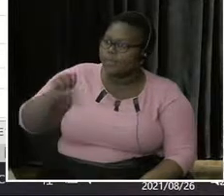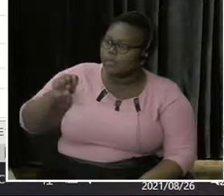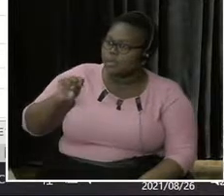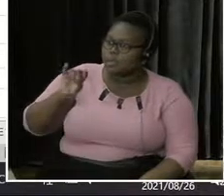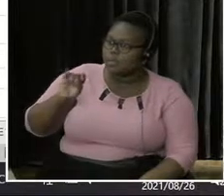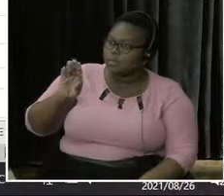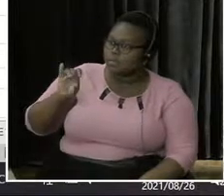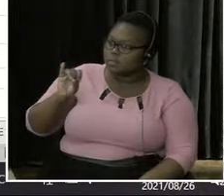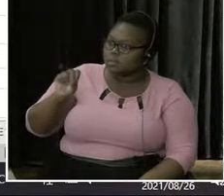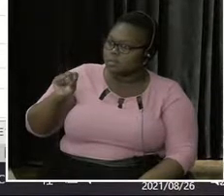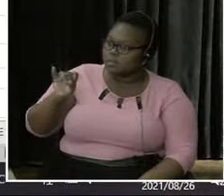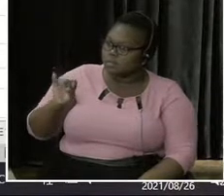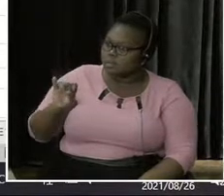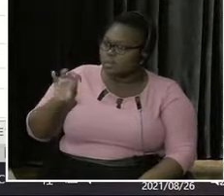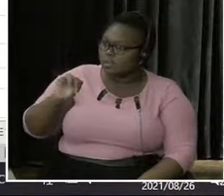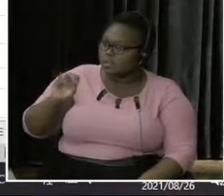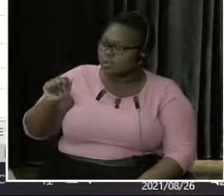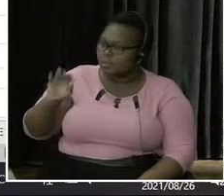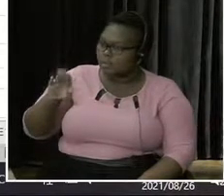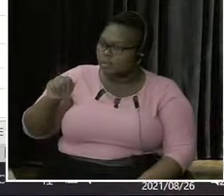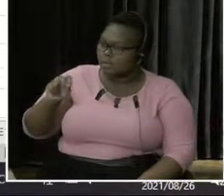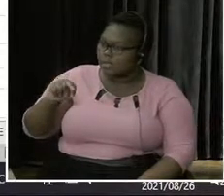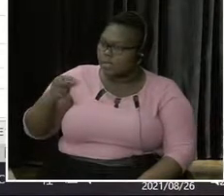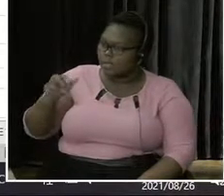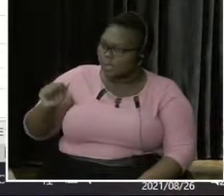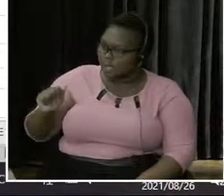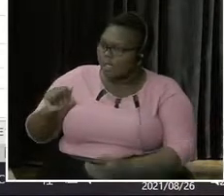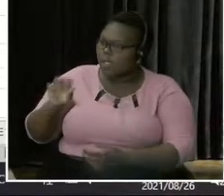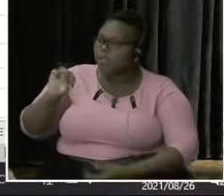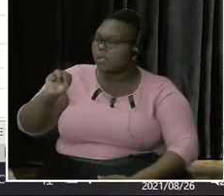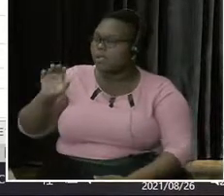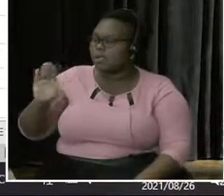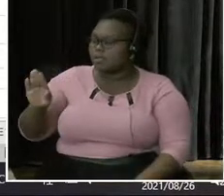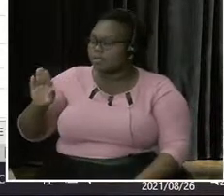Sibisi Mabanga Banjwa.